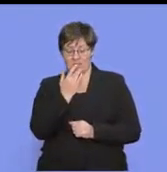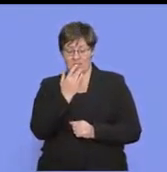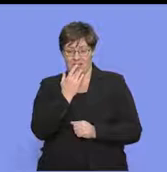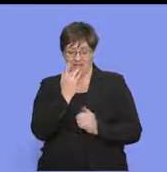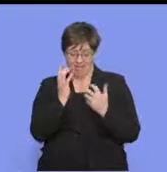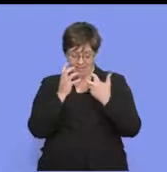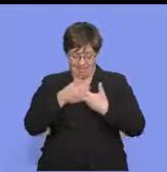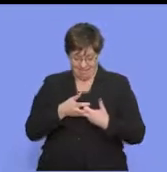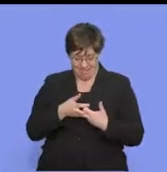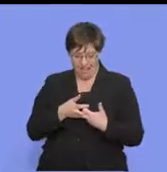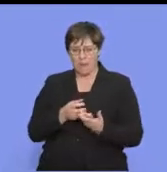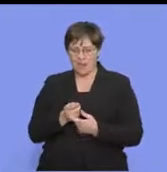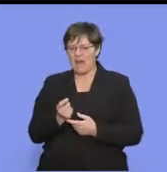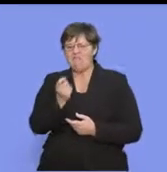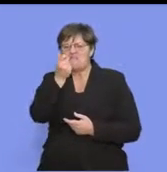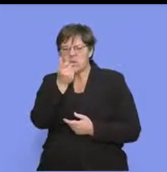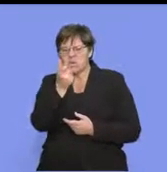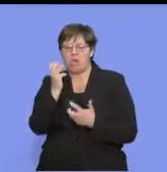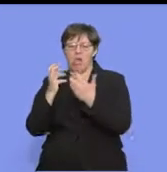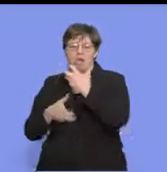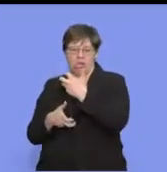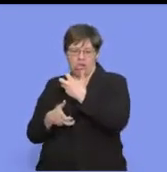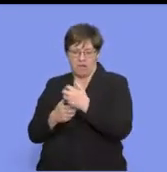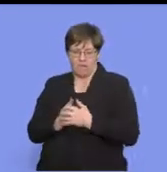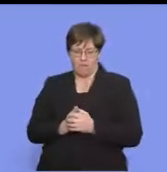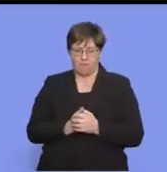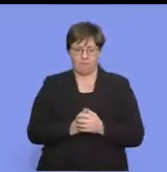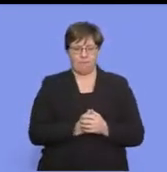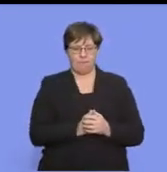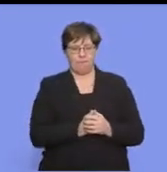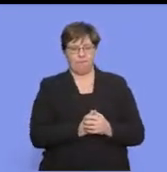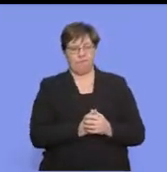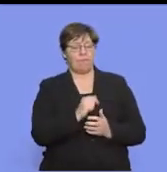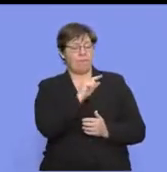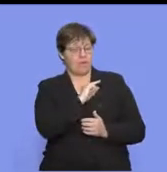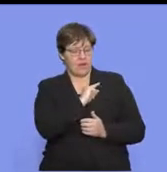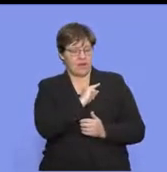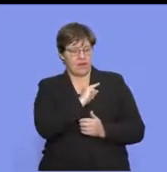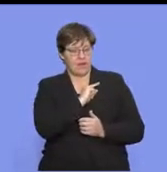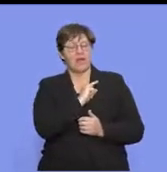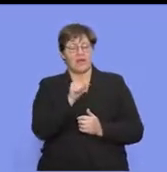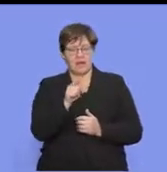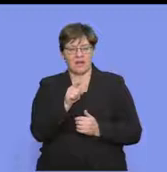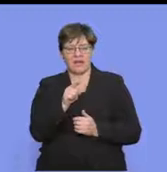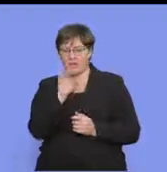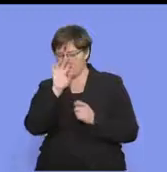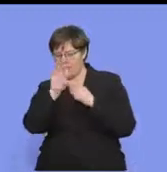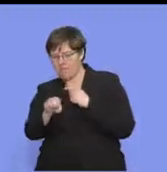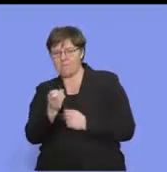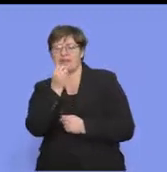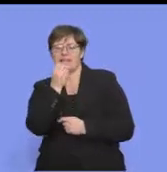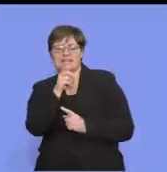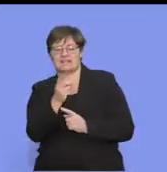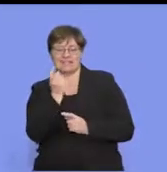favorable characteristic and only a few with the unfavorable characteristic because they become very conspicuous